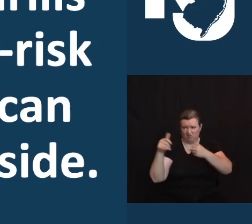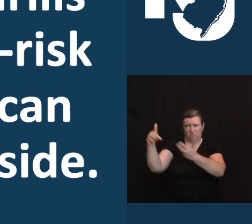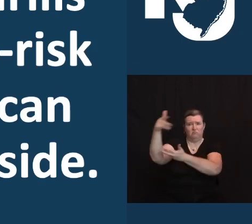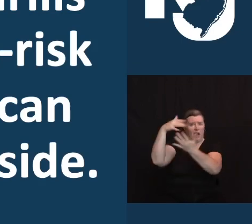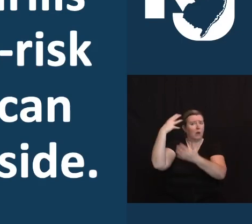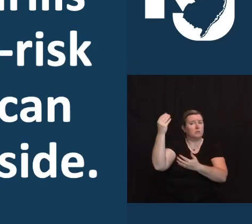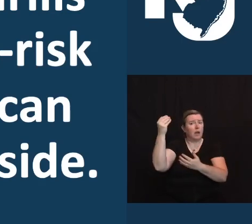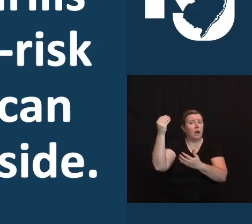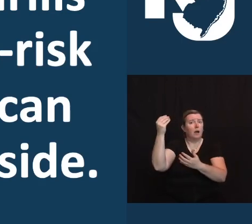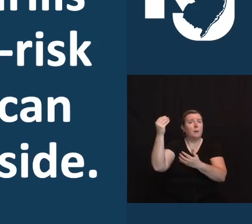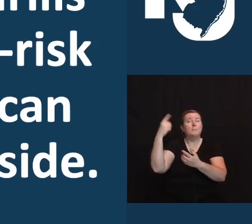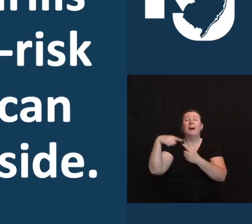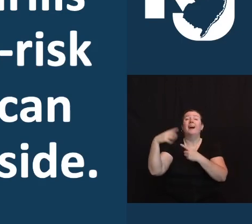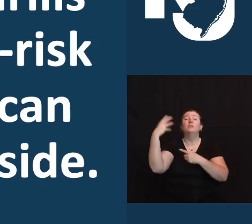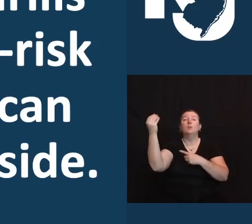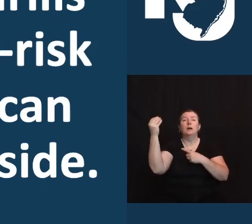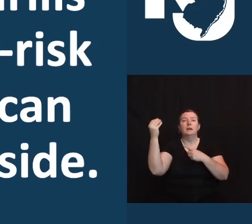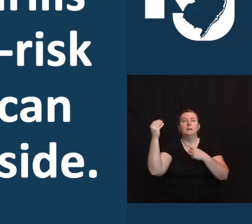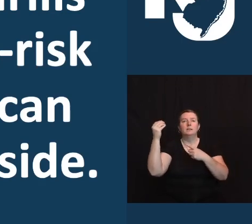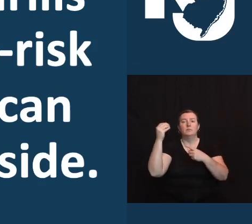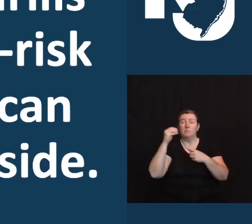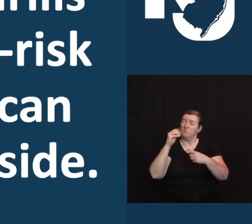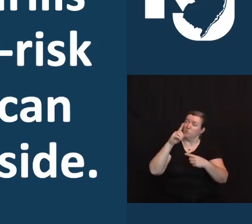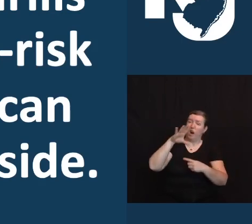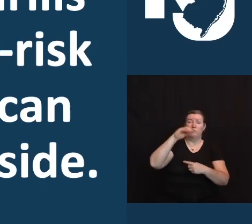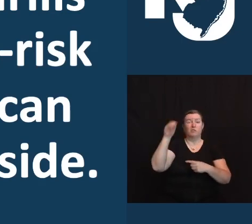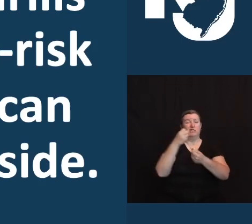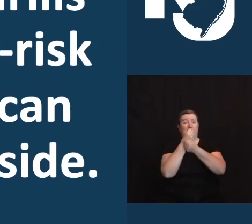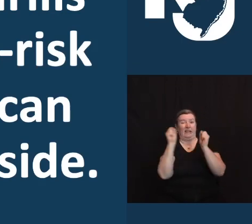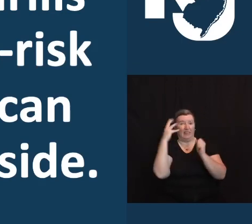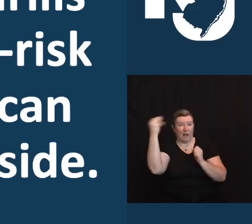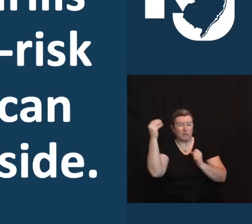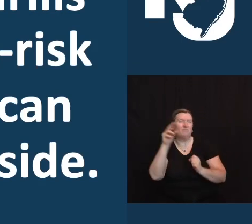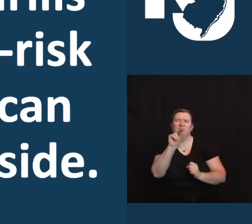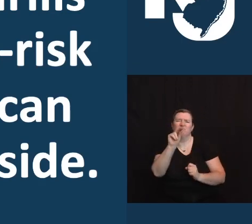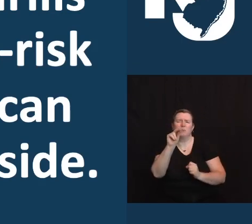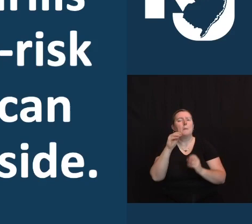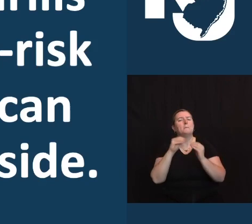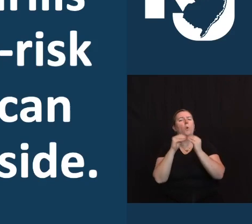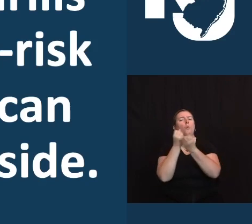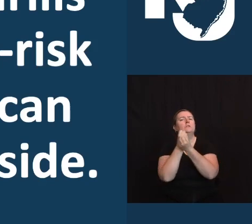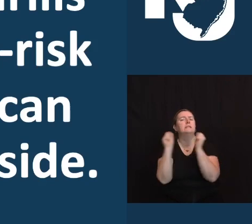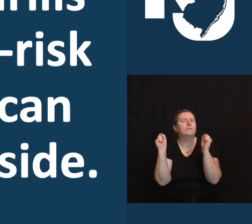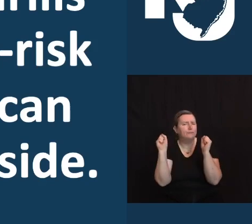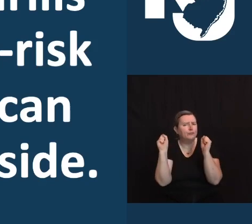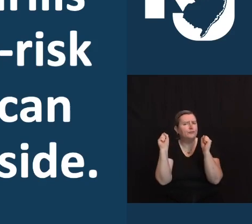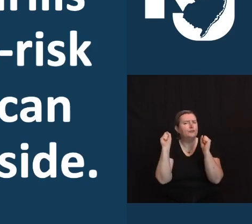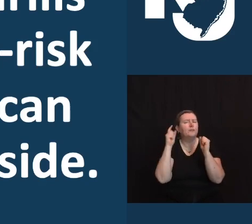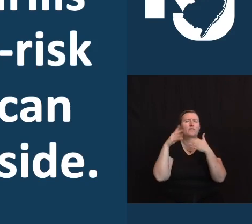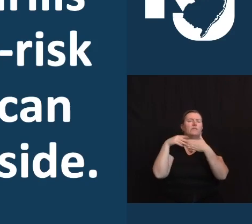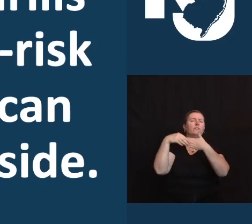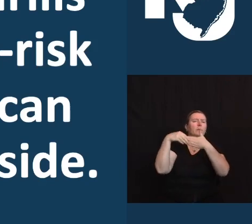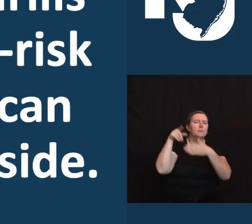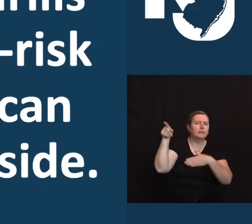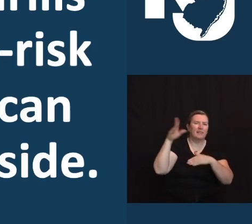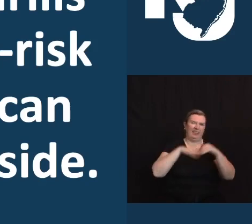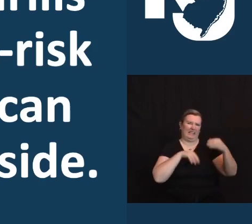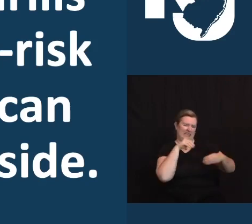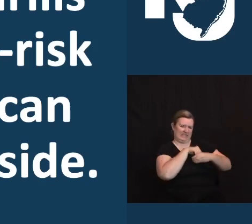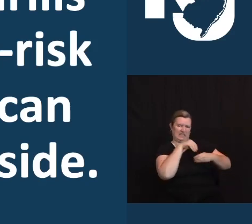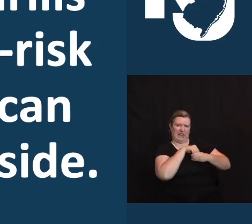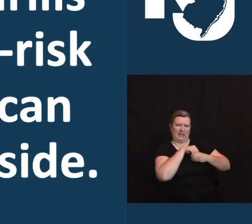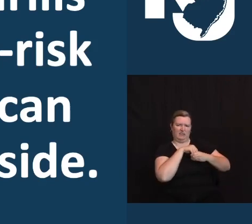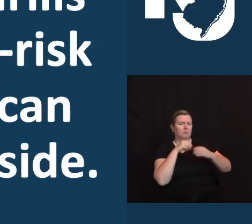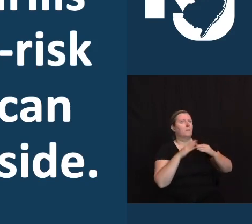down completely. You got to be responsible, but we have a lot more latitude outside than inside. Further, with respect to